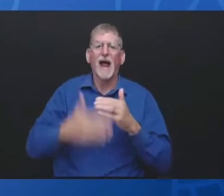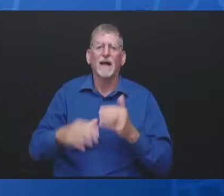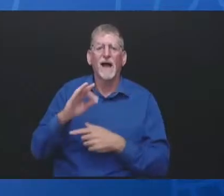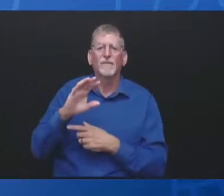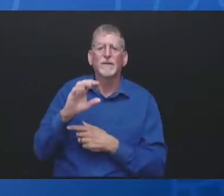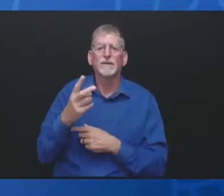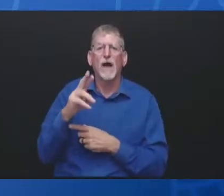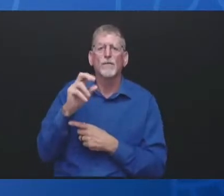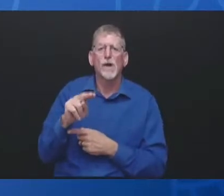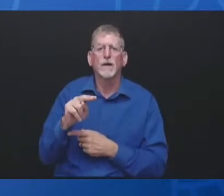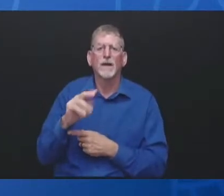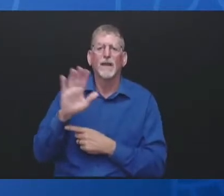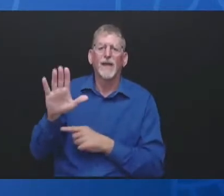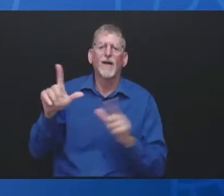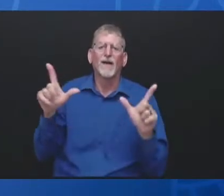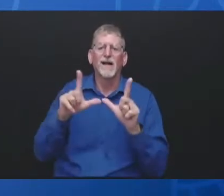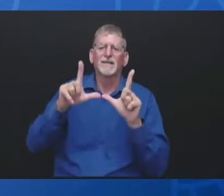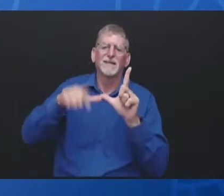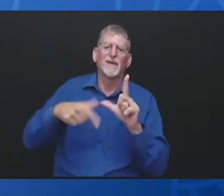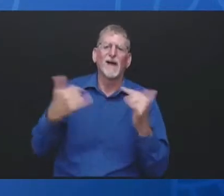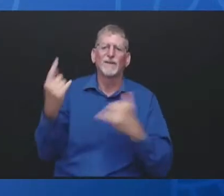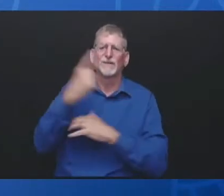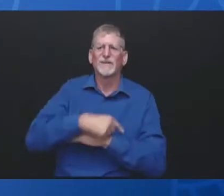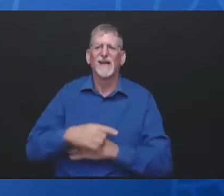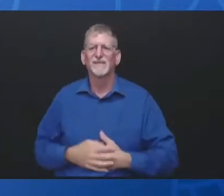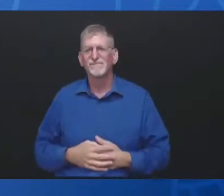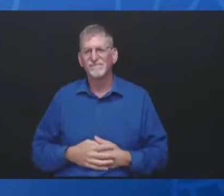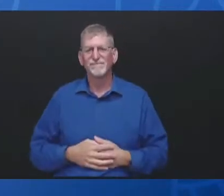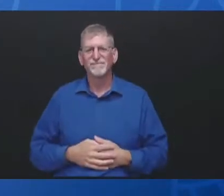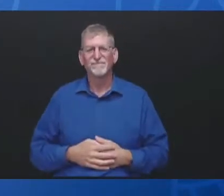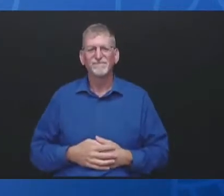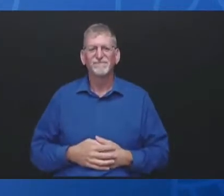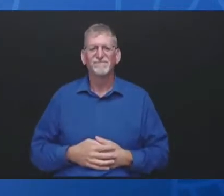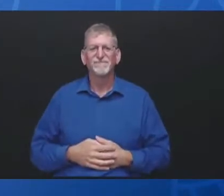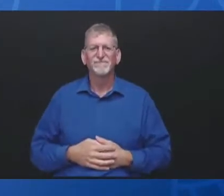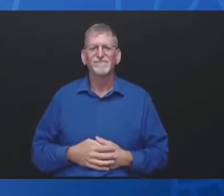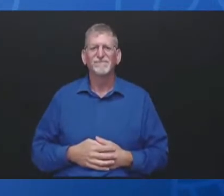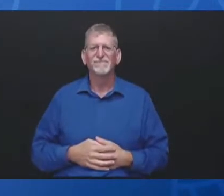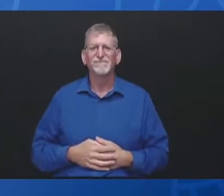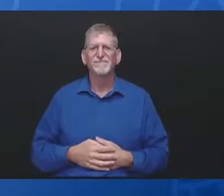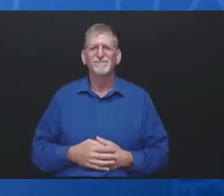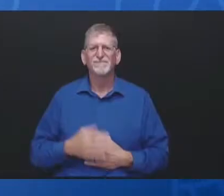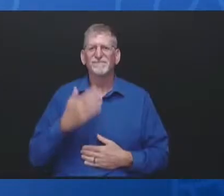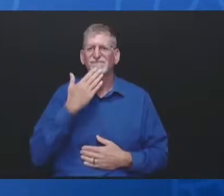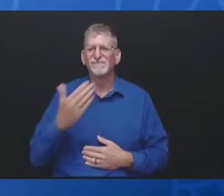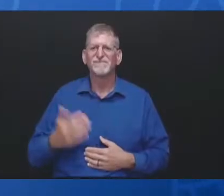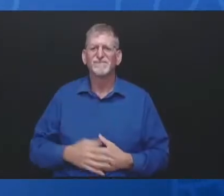Happy ending. All right. Thank you. Thank you. All right. That's it. Thank you.